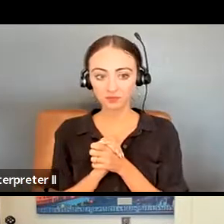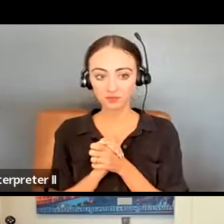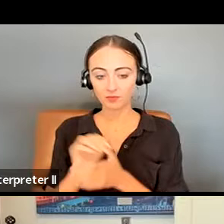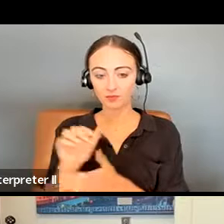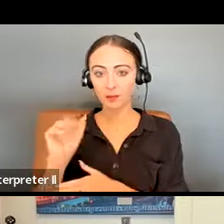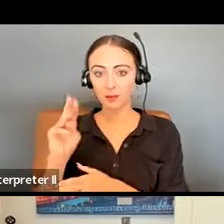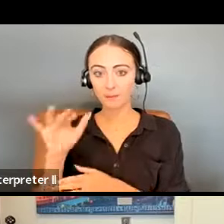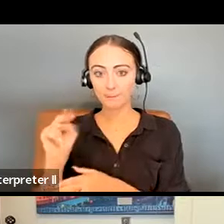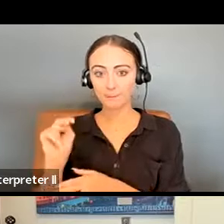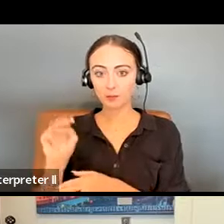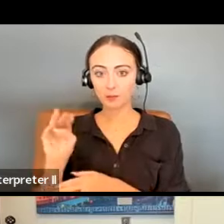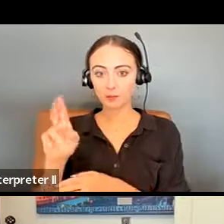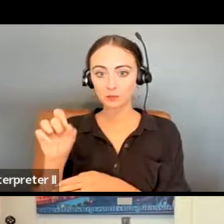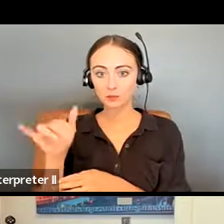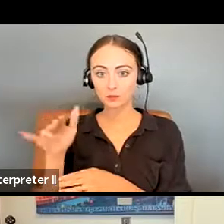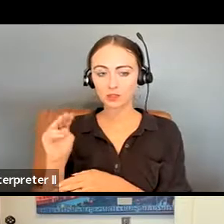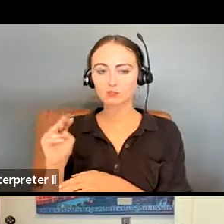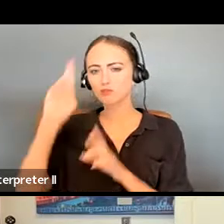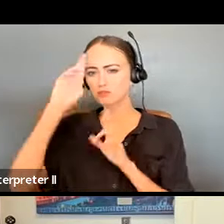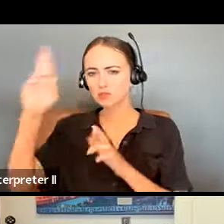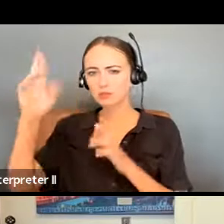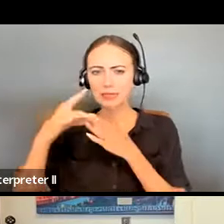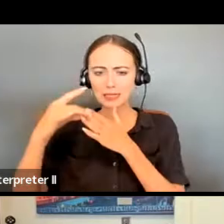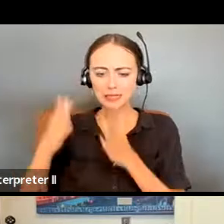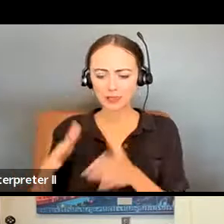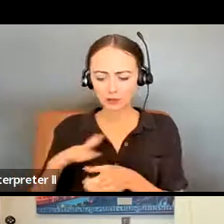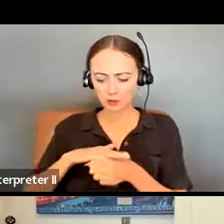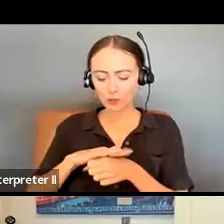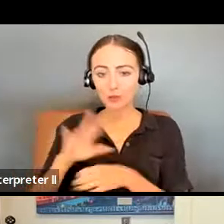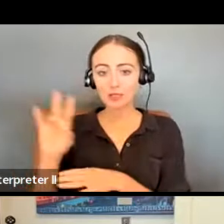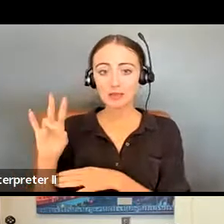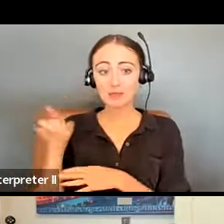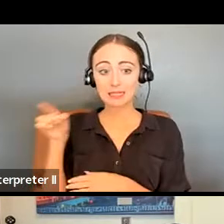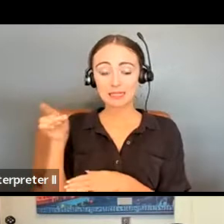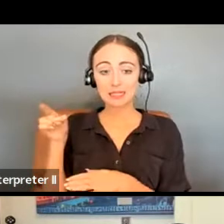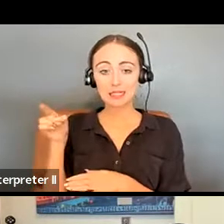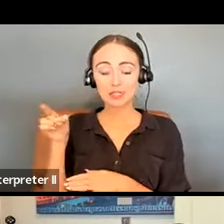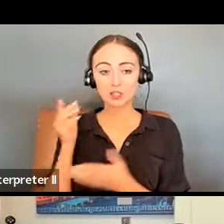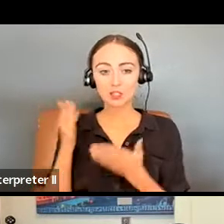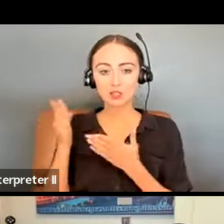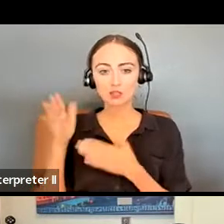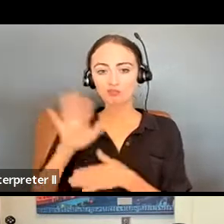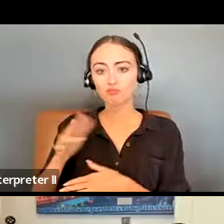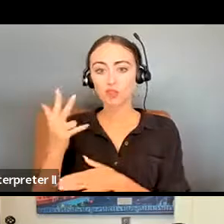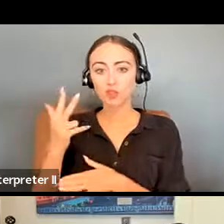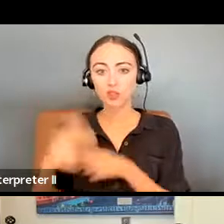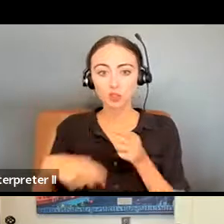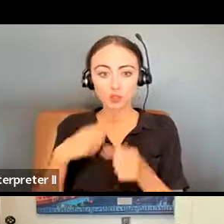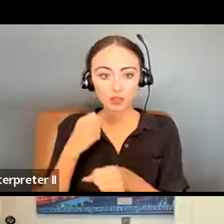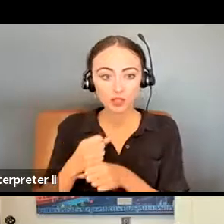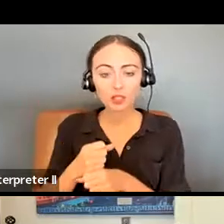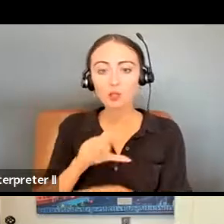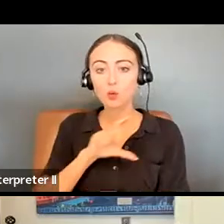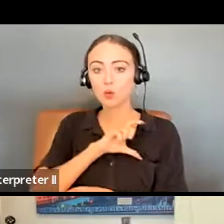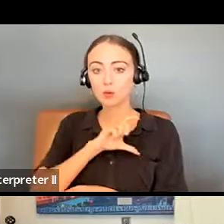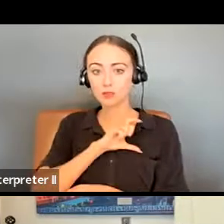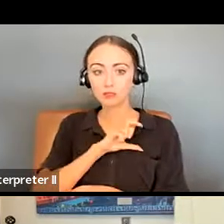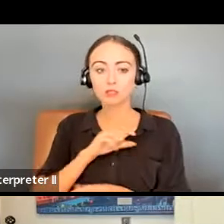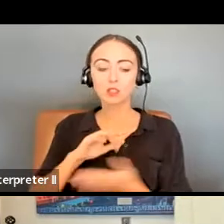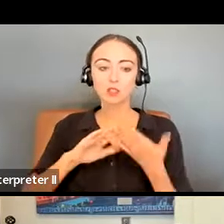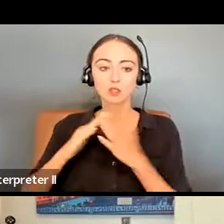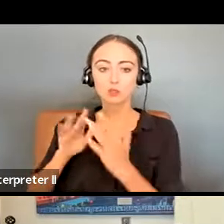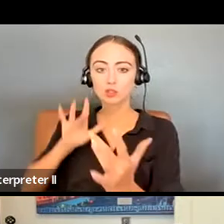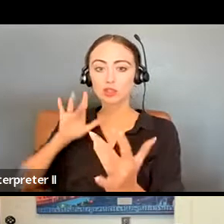was a respected community leader in Ward 7. He served nearly 3 years with the Metropolitan Police Department as a community